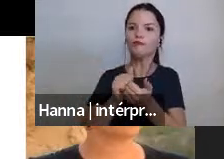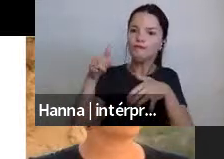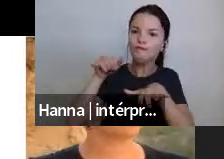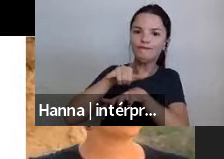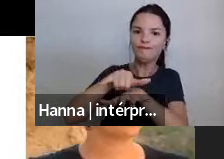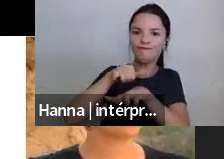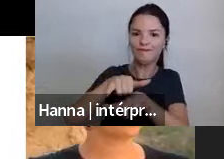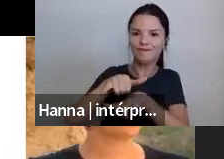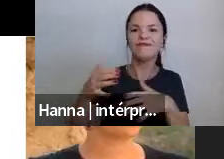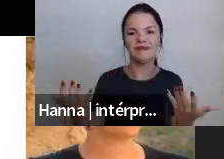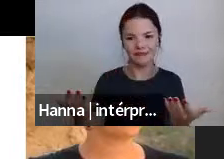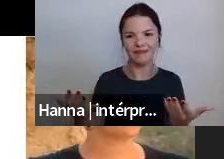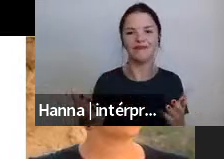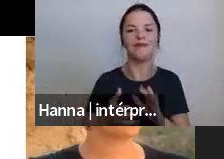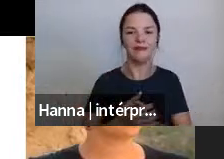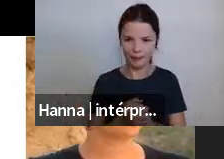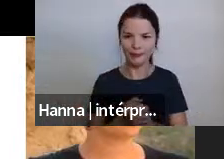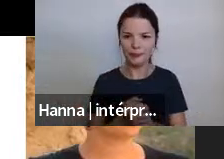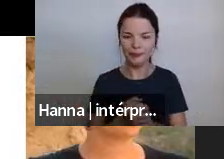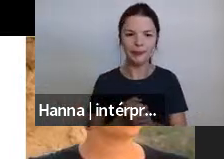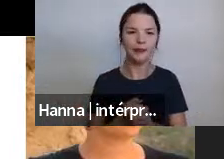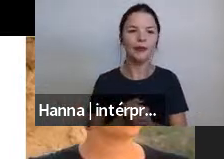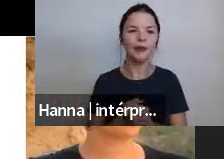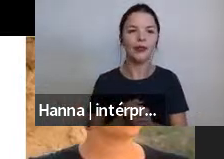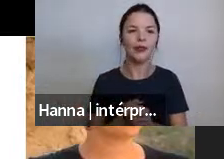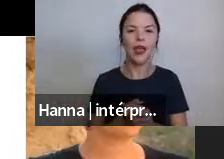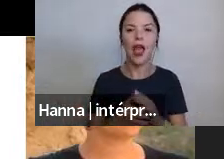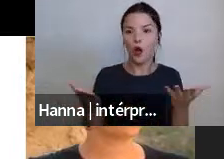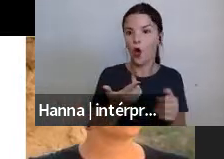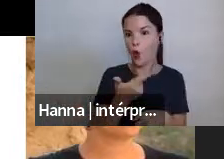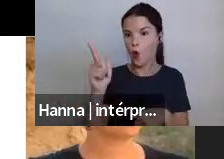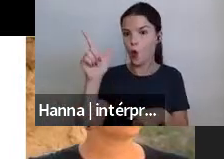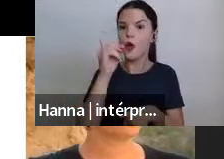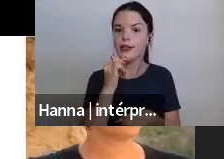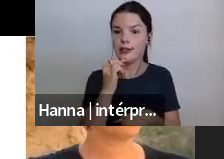Another type of simultaneous compound